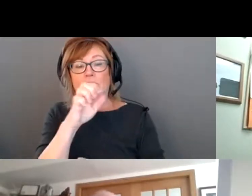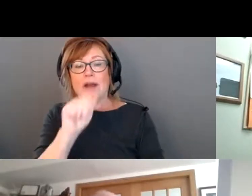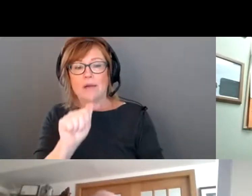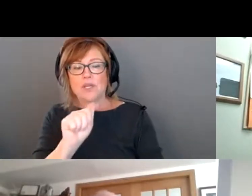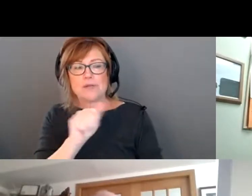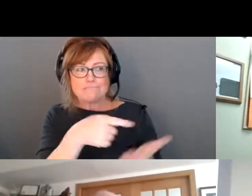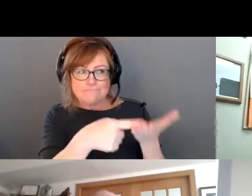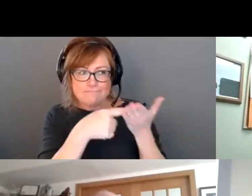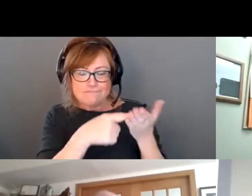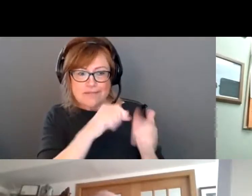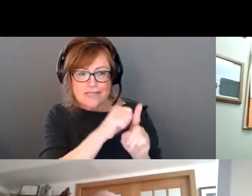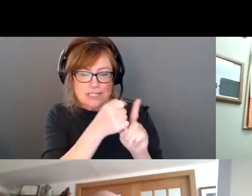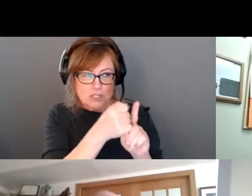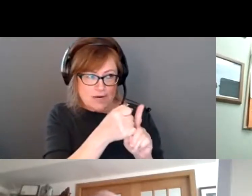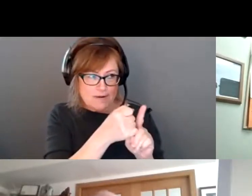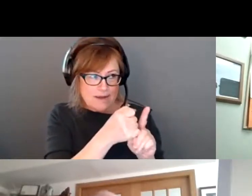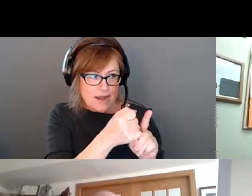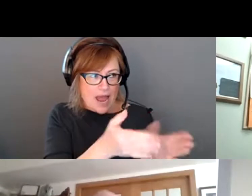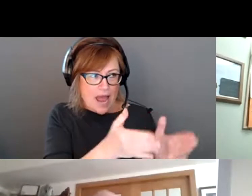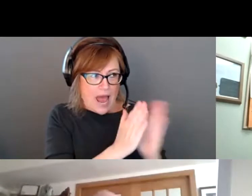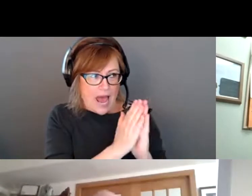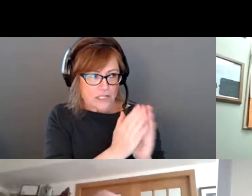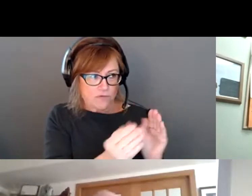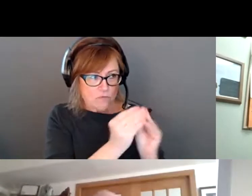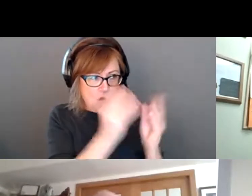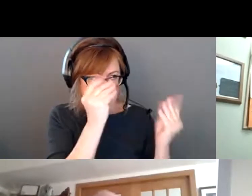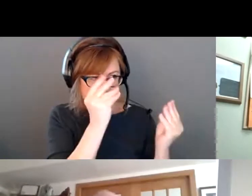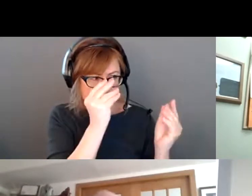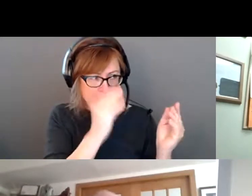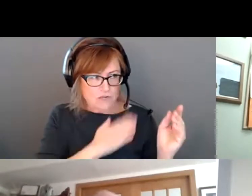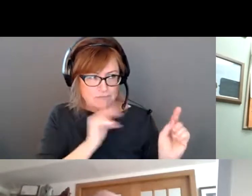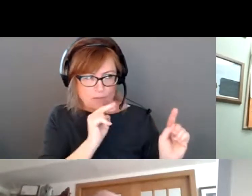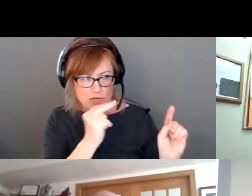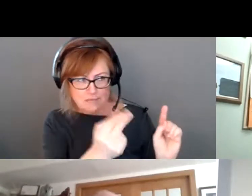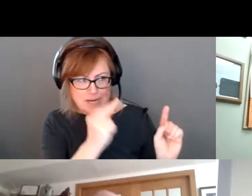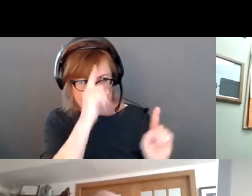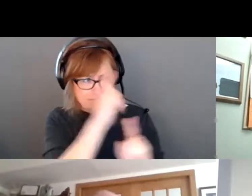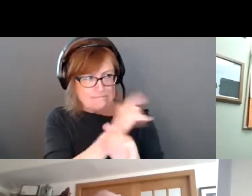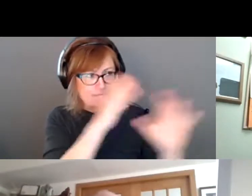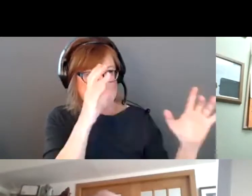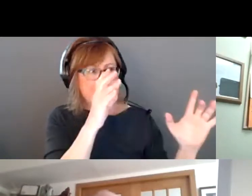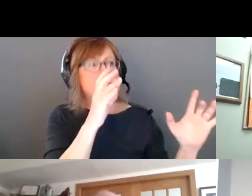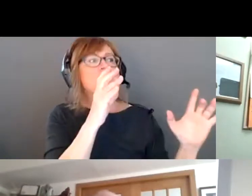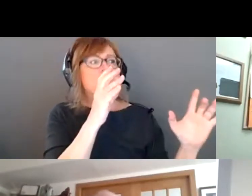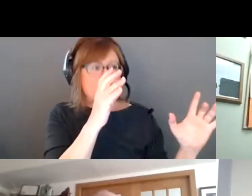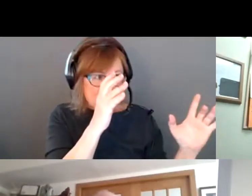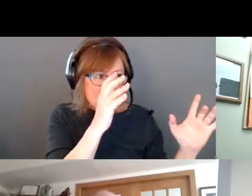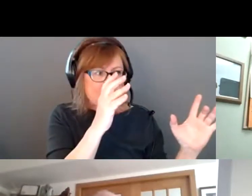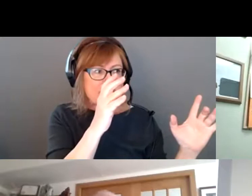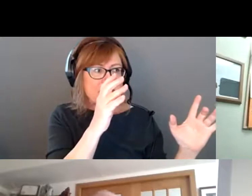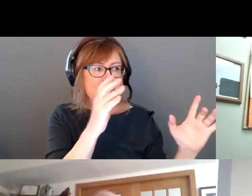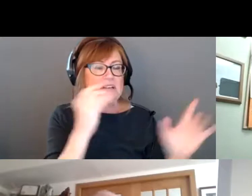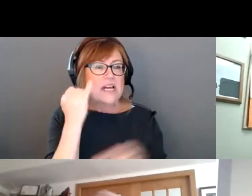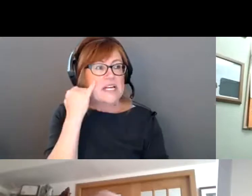to get a more informed perspective before I bring in law enforcement that can